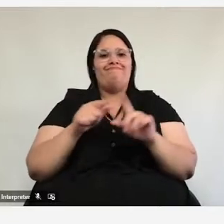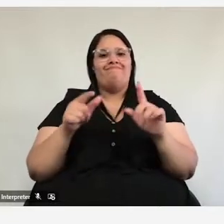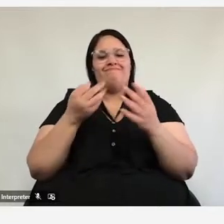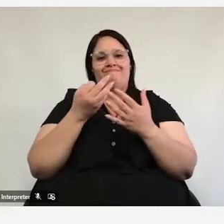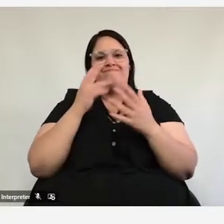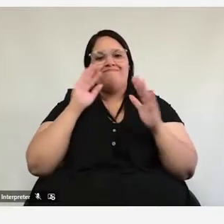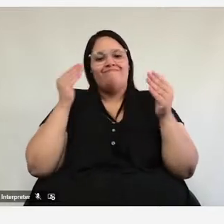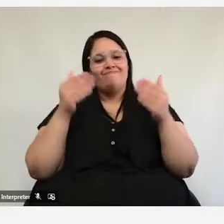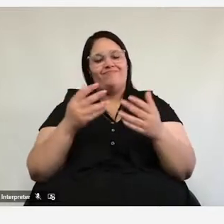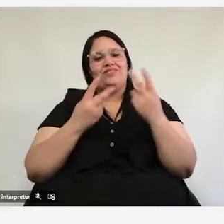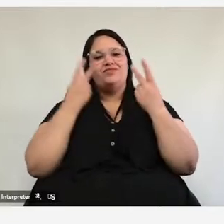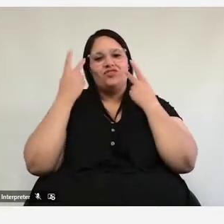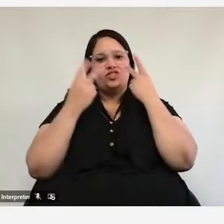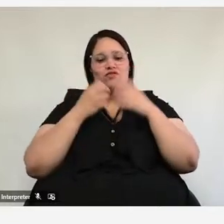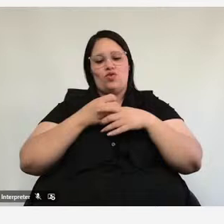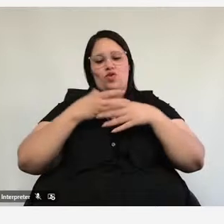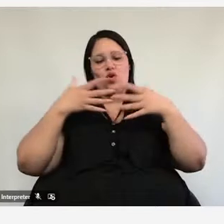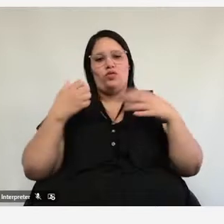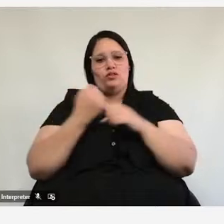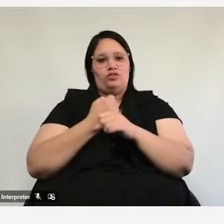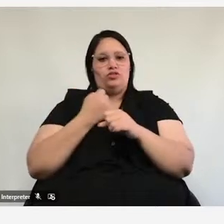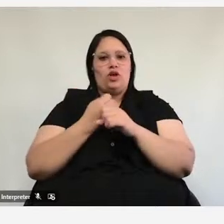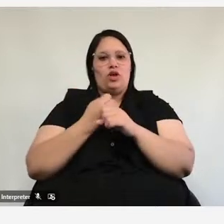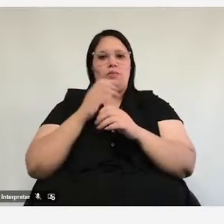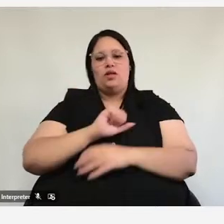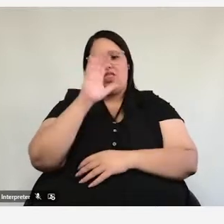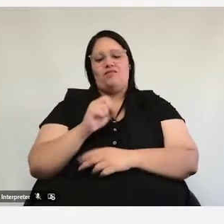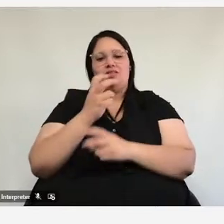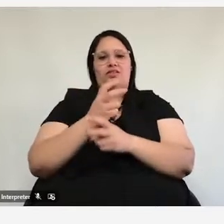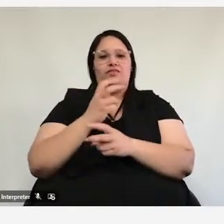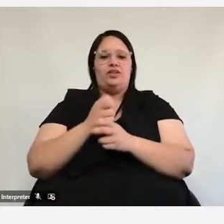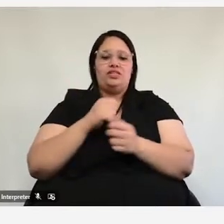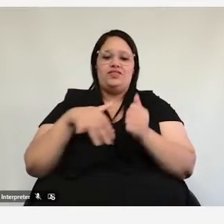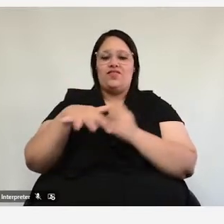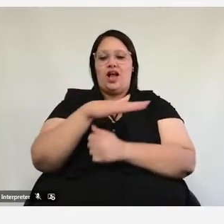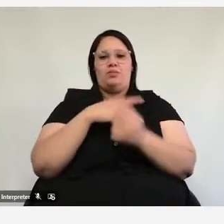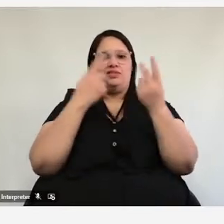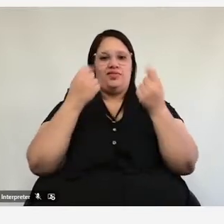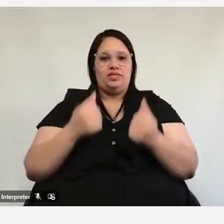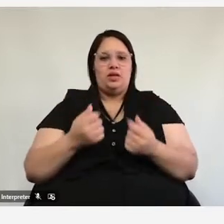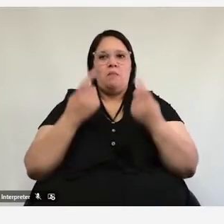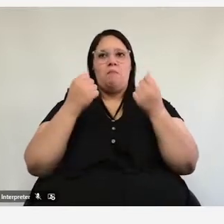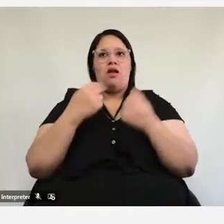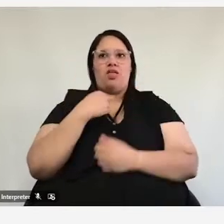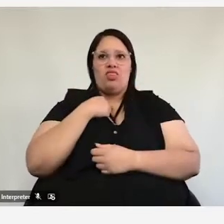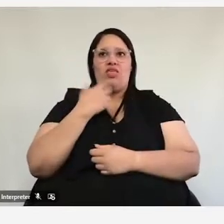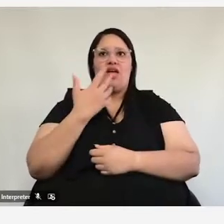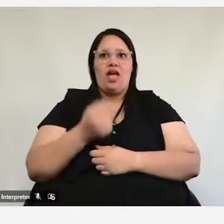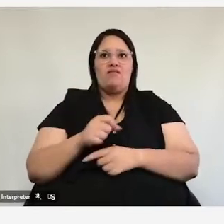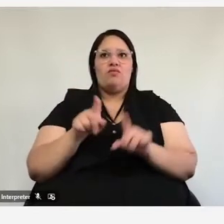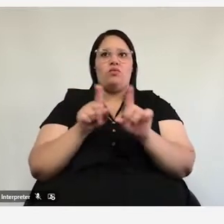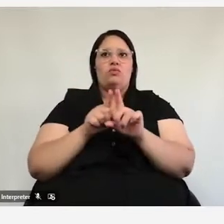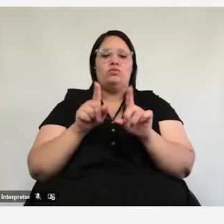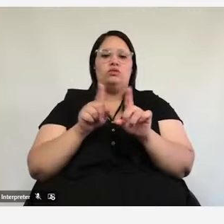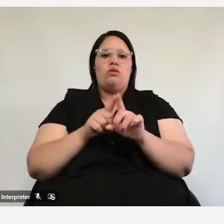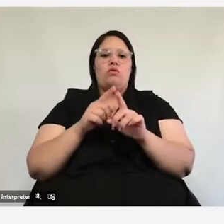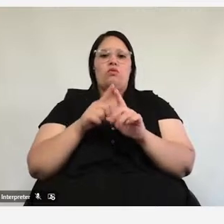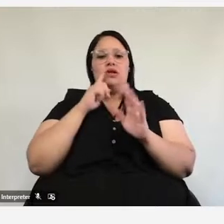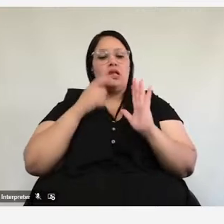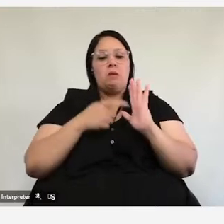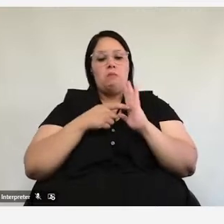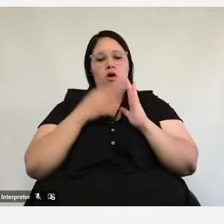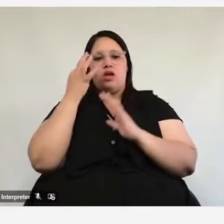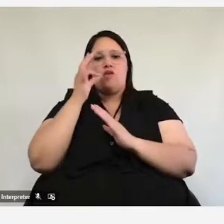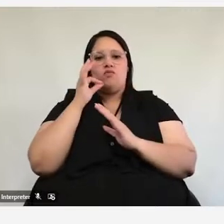for growth and jobs. South Africa is in a difficult fiscal environment. Money is tight, and the demand for government to deliver more and for